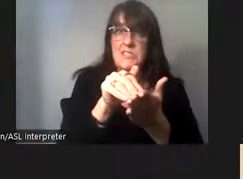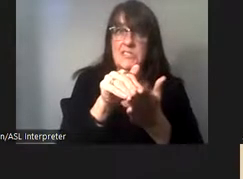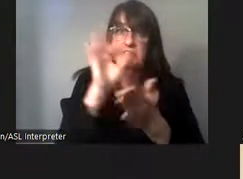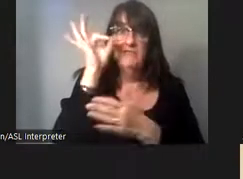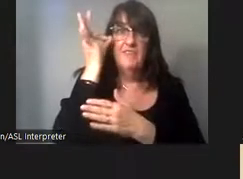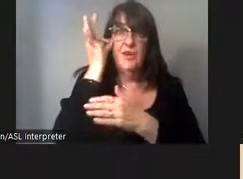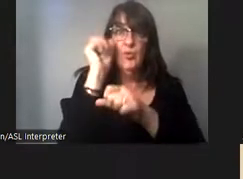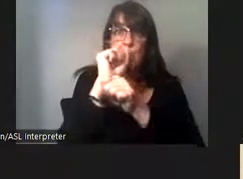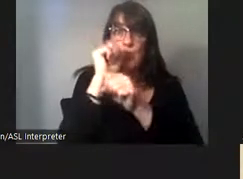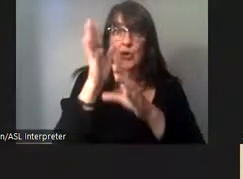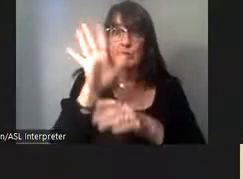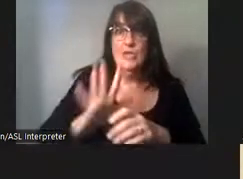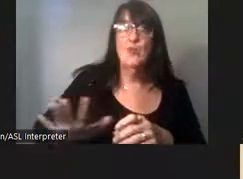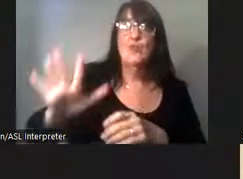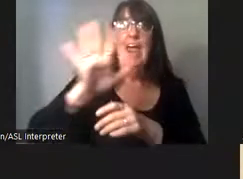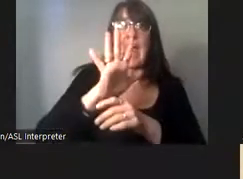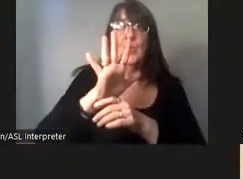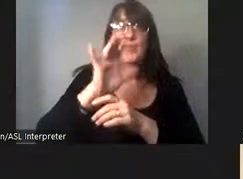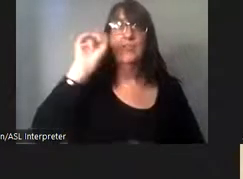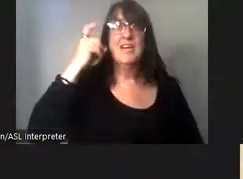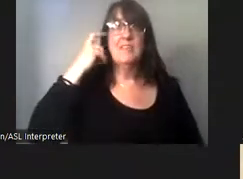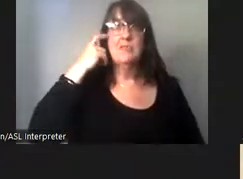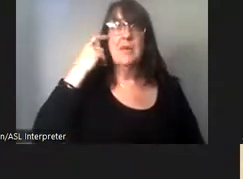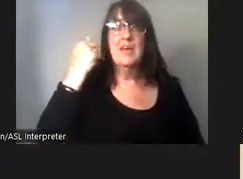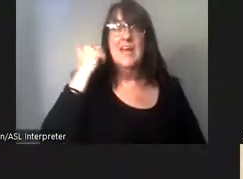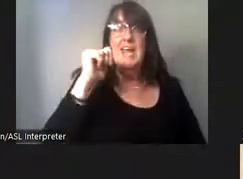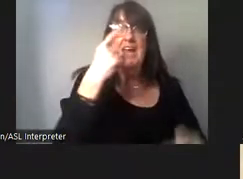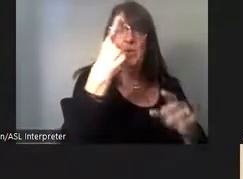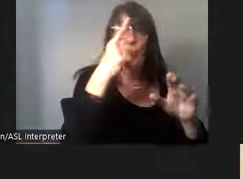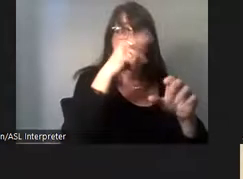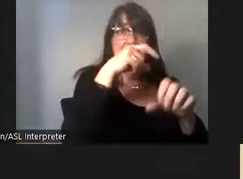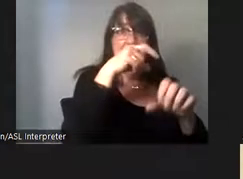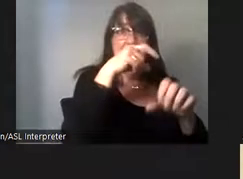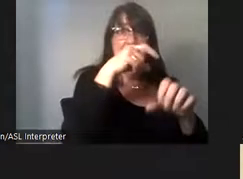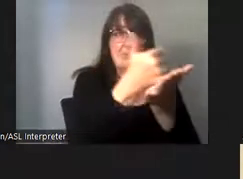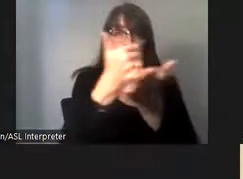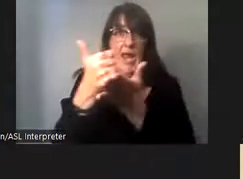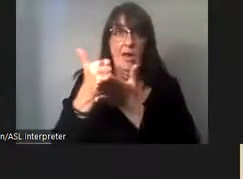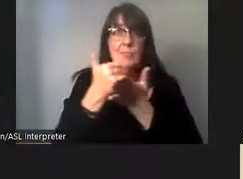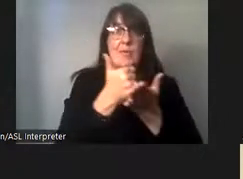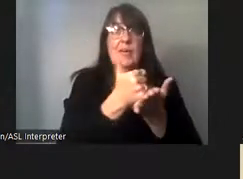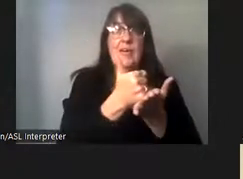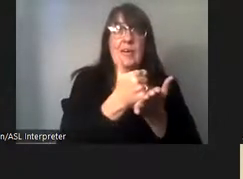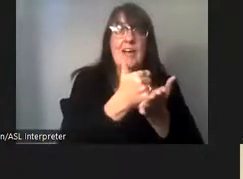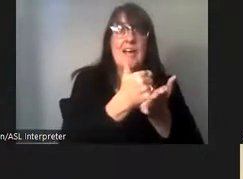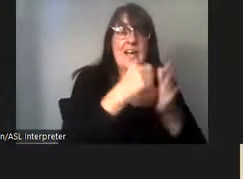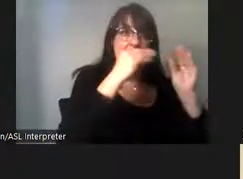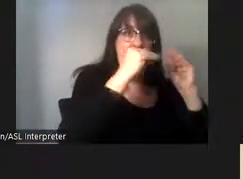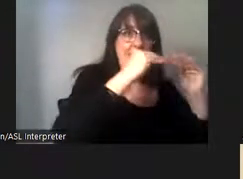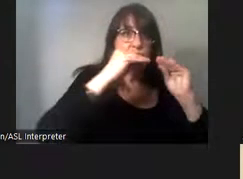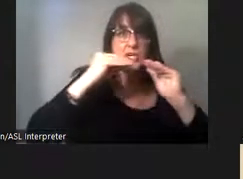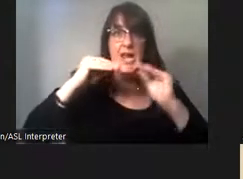employees across the government at any one time, and helping them and helping educate them